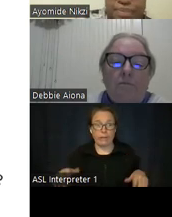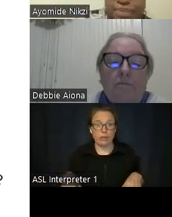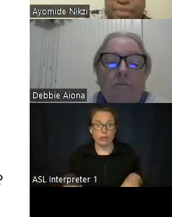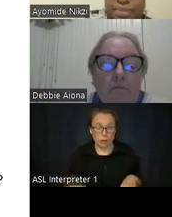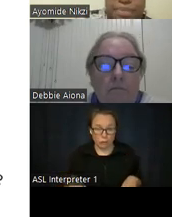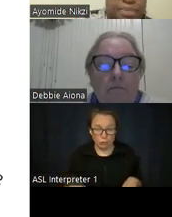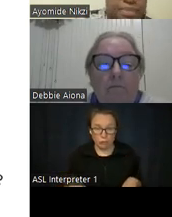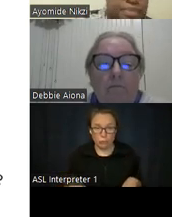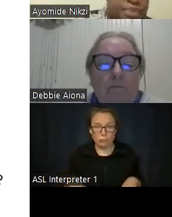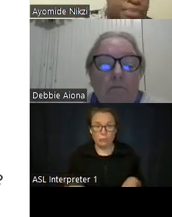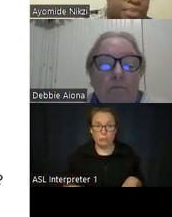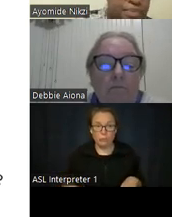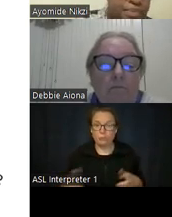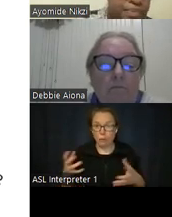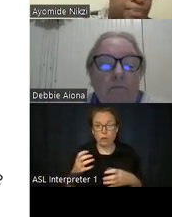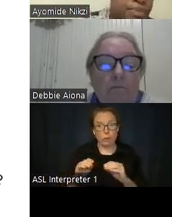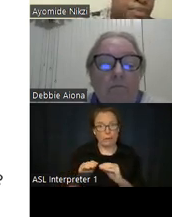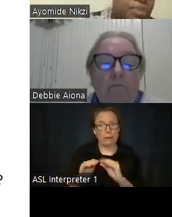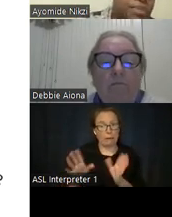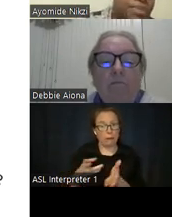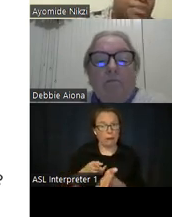of transparency here